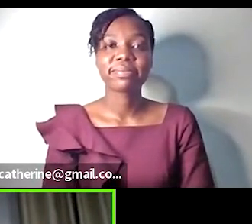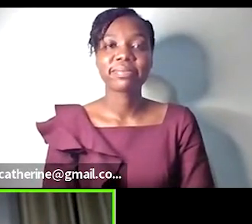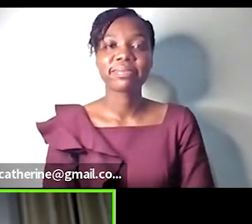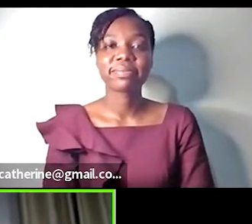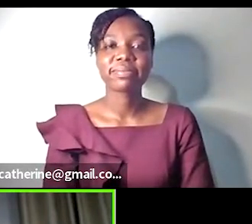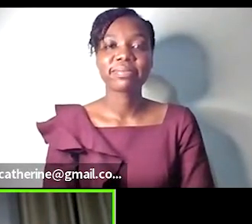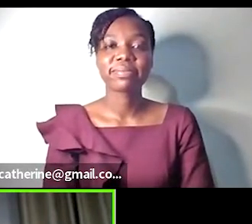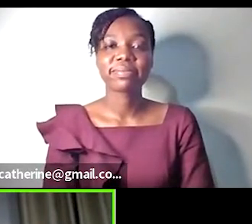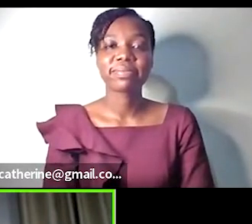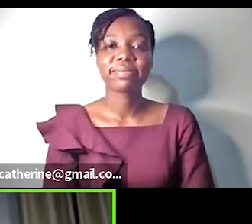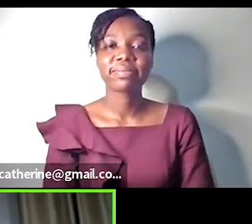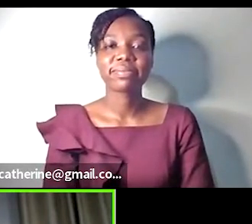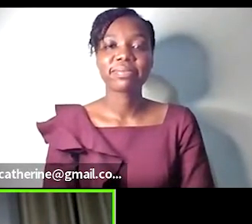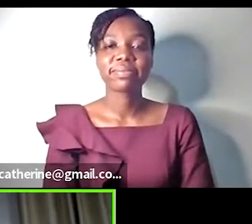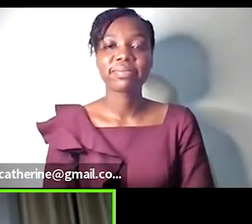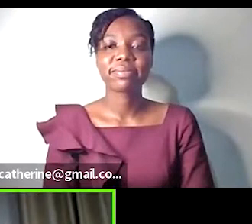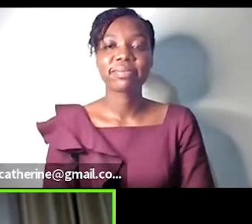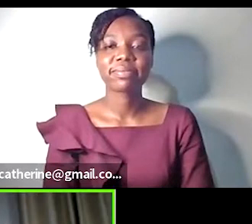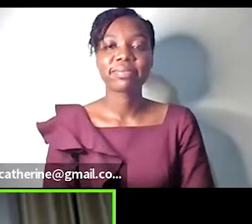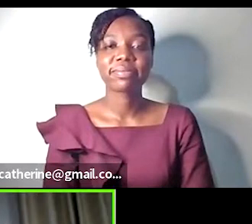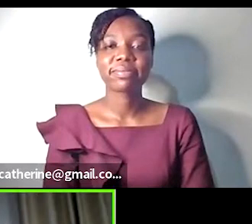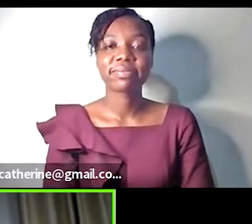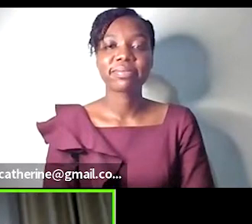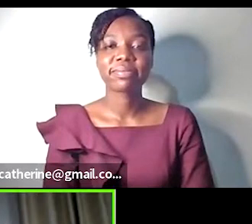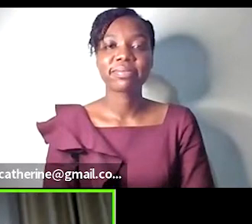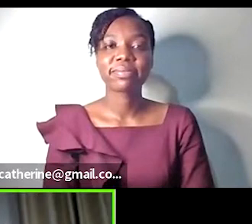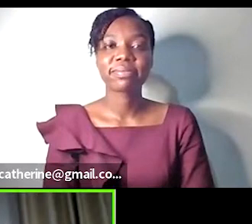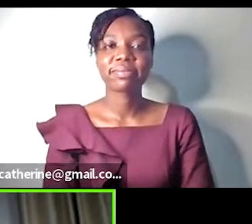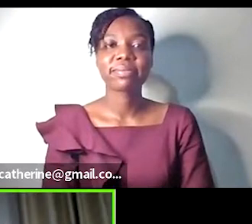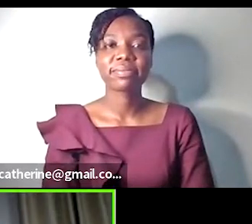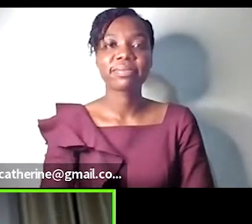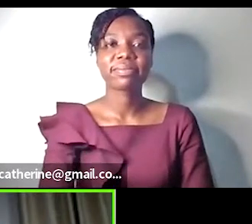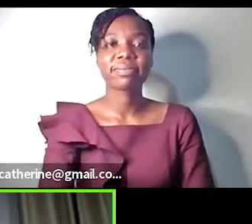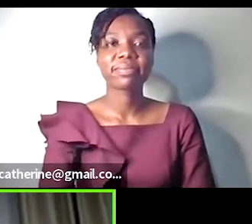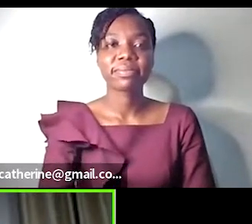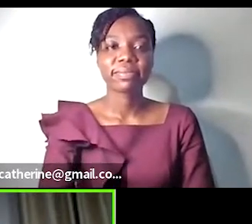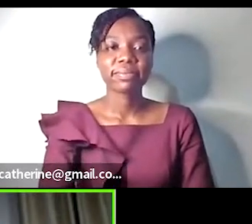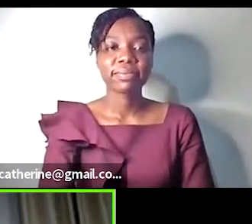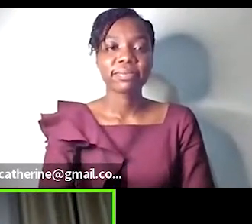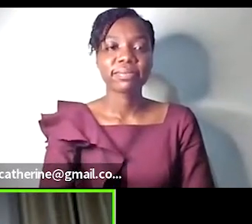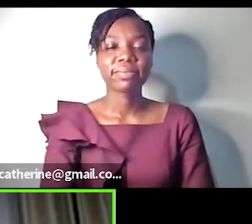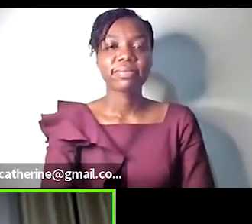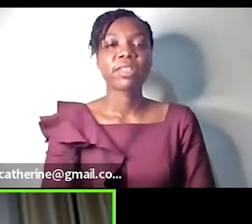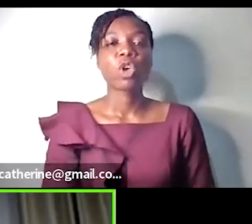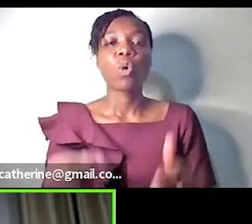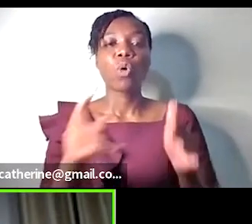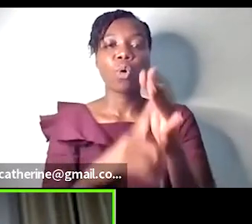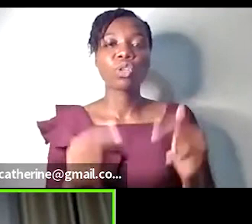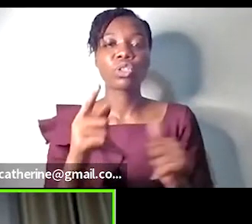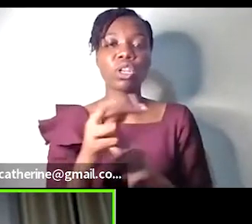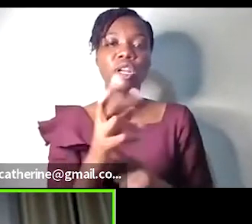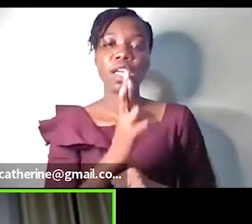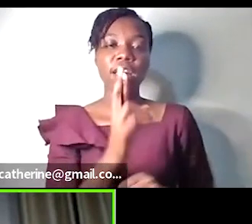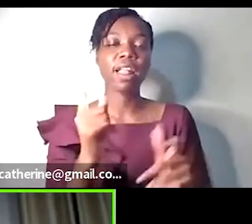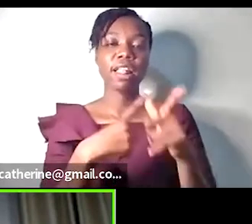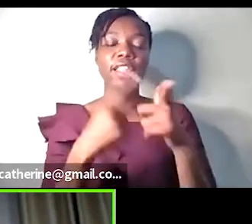We call it the double B. Go out there, beauty and brains. People will respect you for what you are. First of all, they will